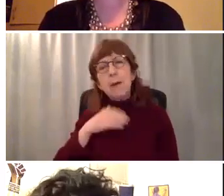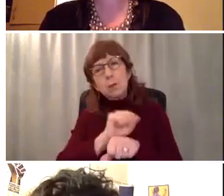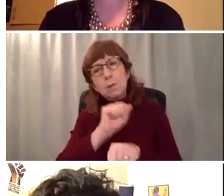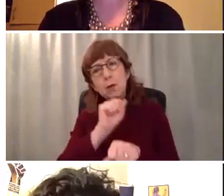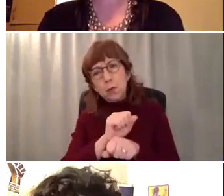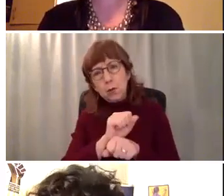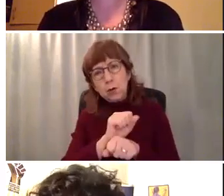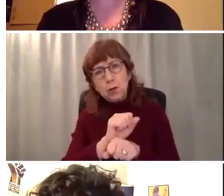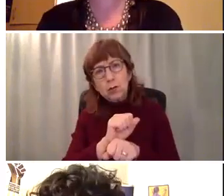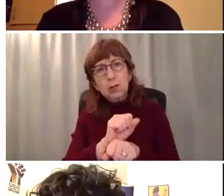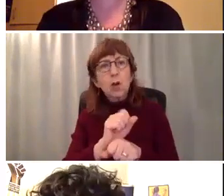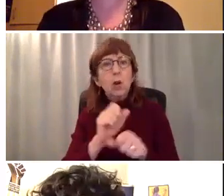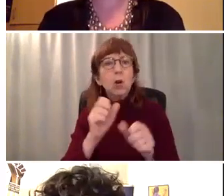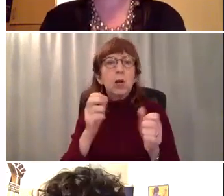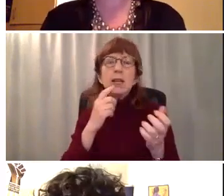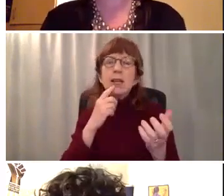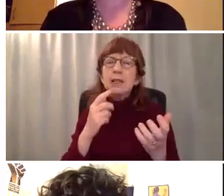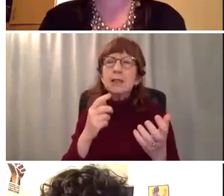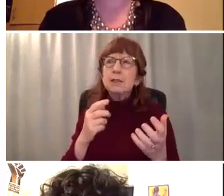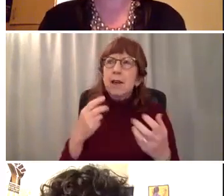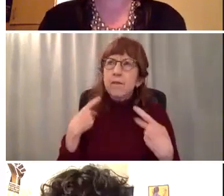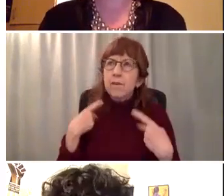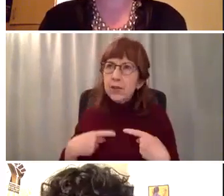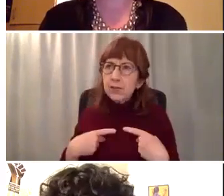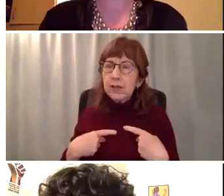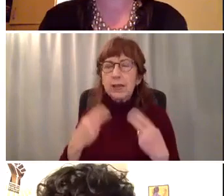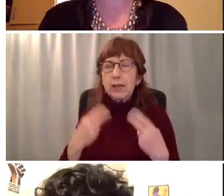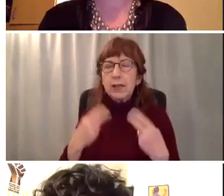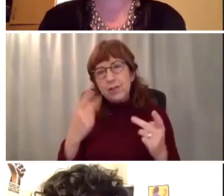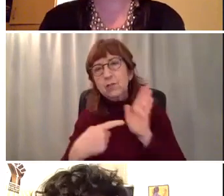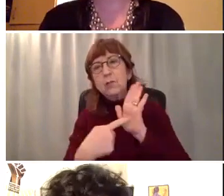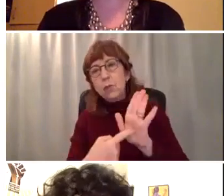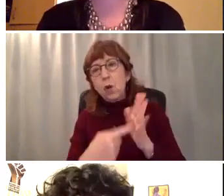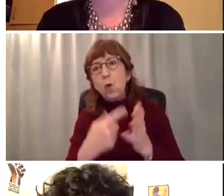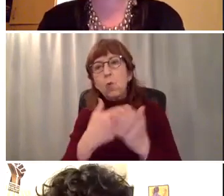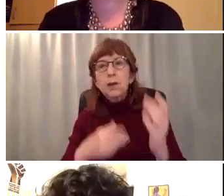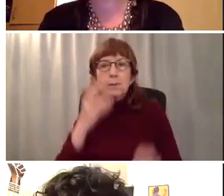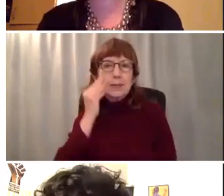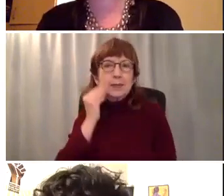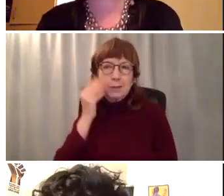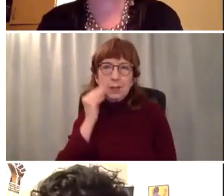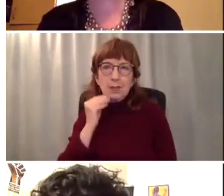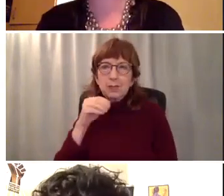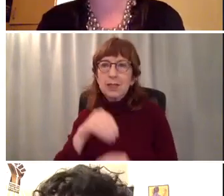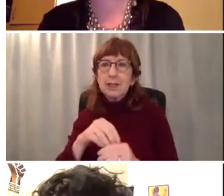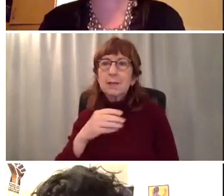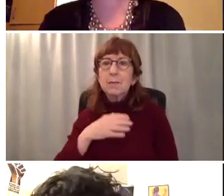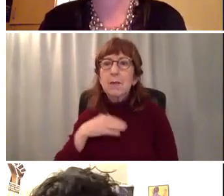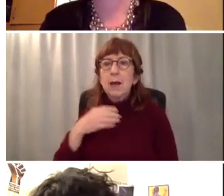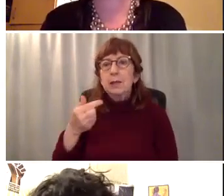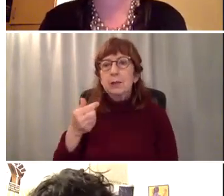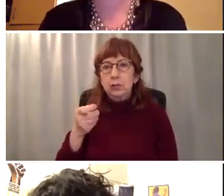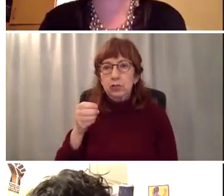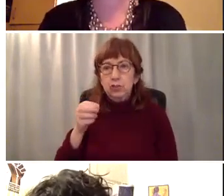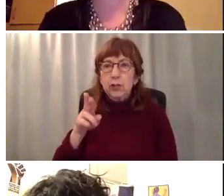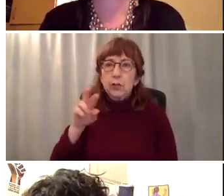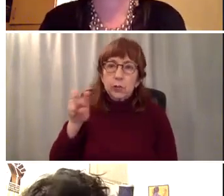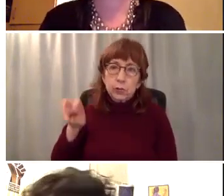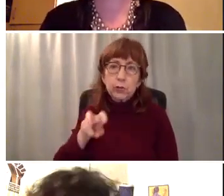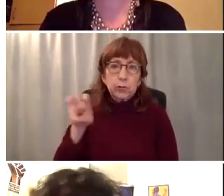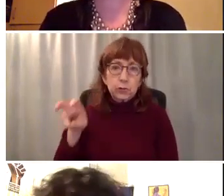a physical and a visual manifestation of what I've been going through in my own gender journey. And